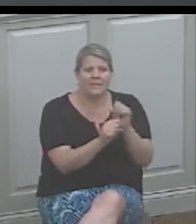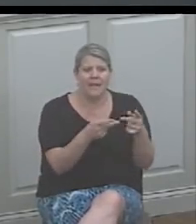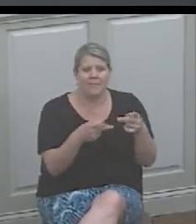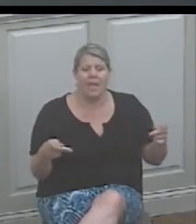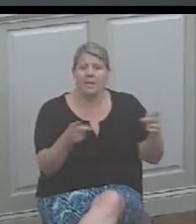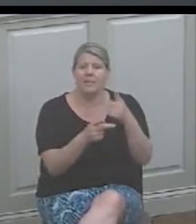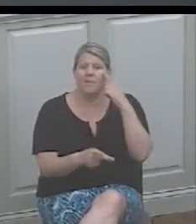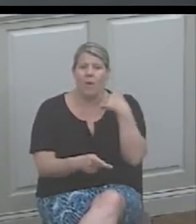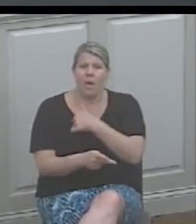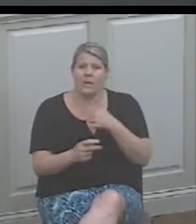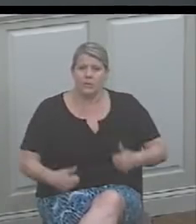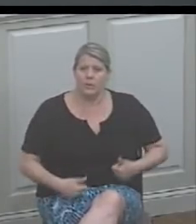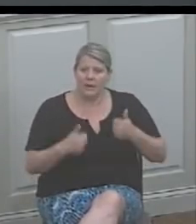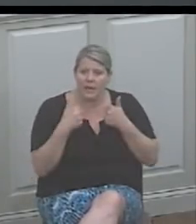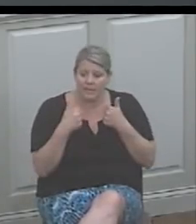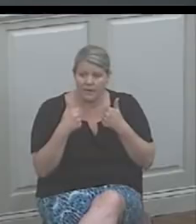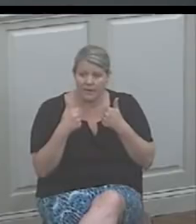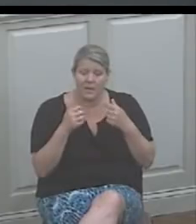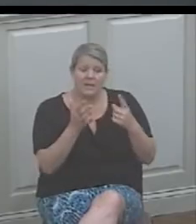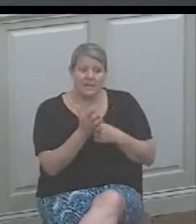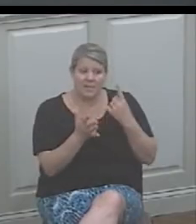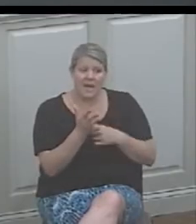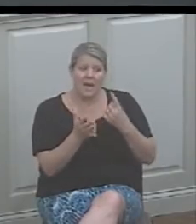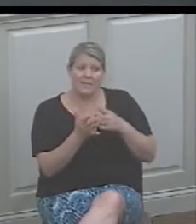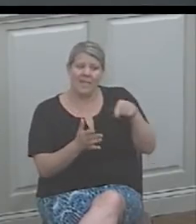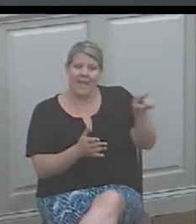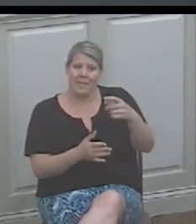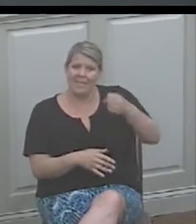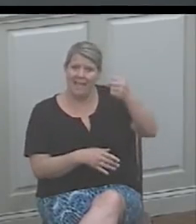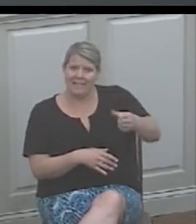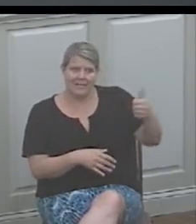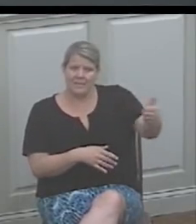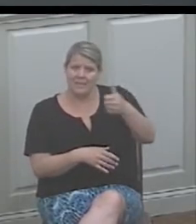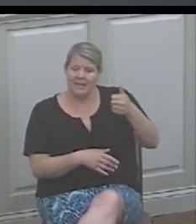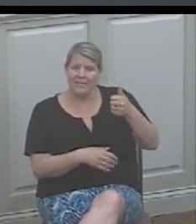live, oftentimes placing themselves in harm's way to do so.